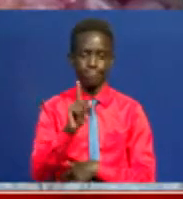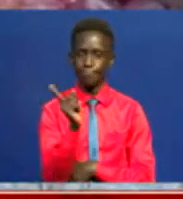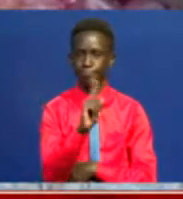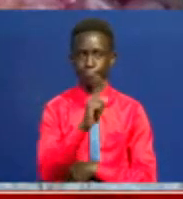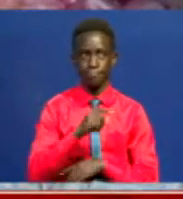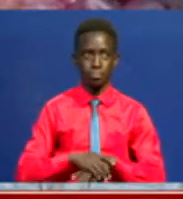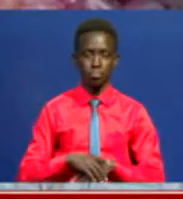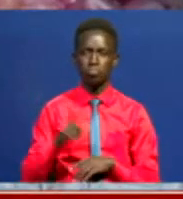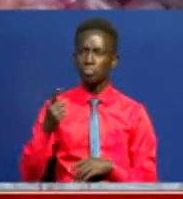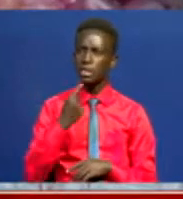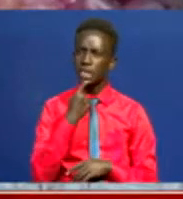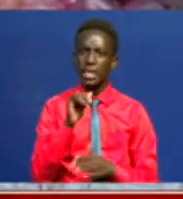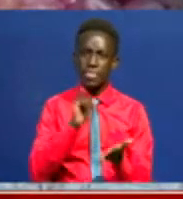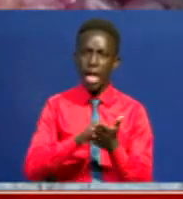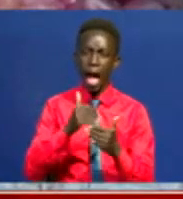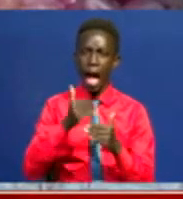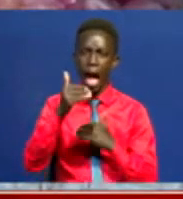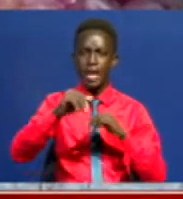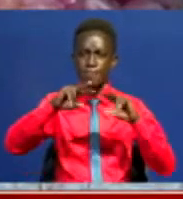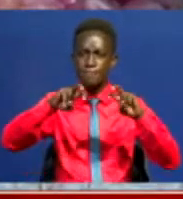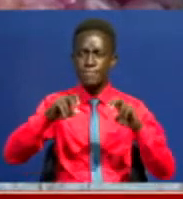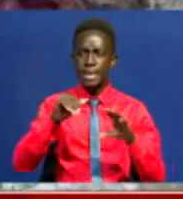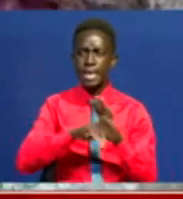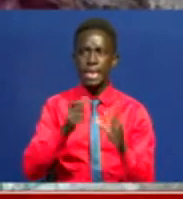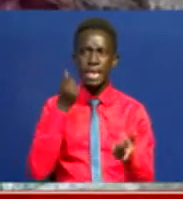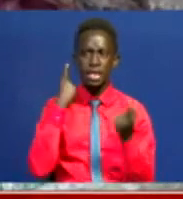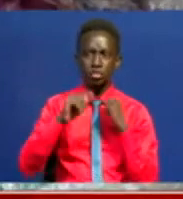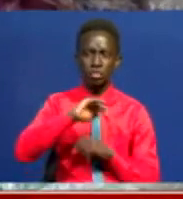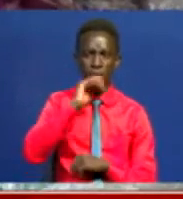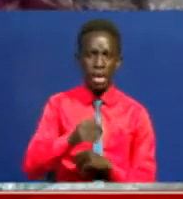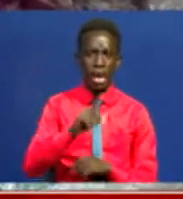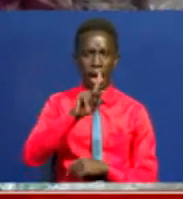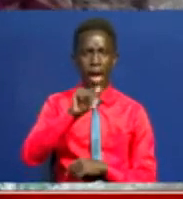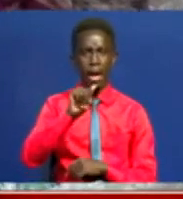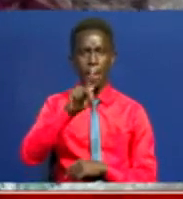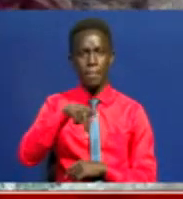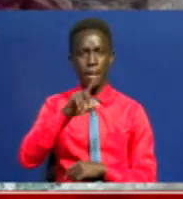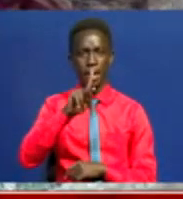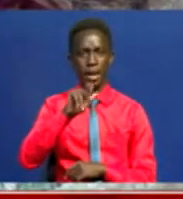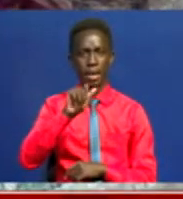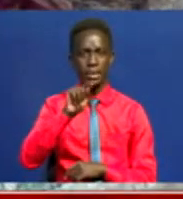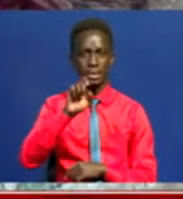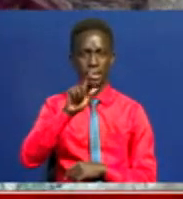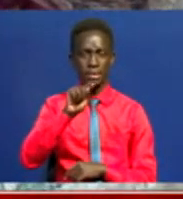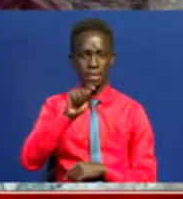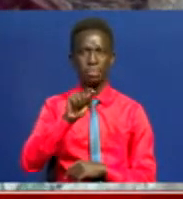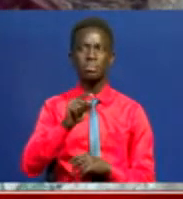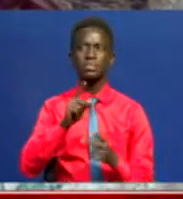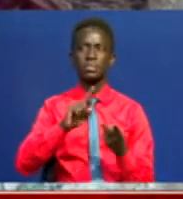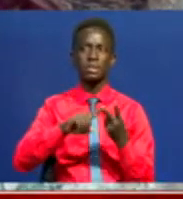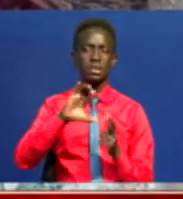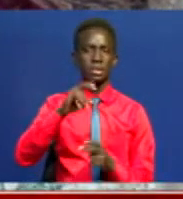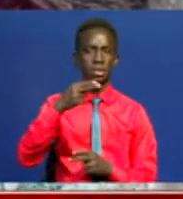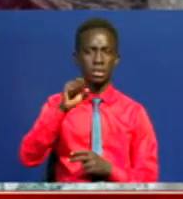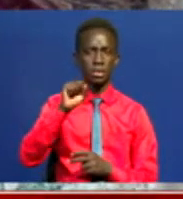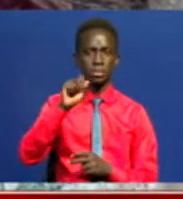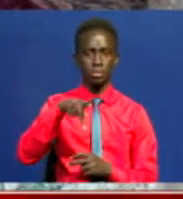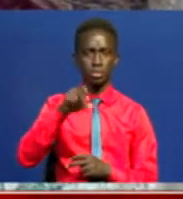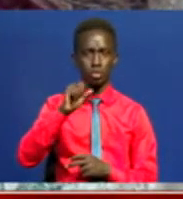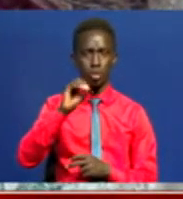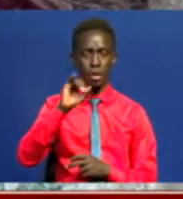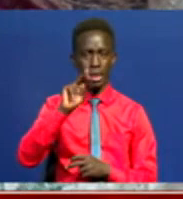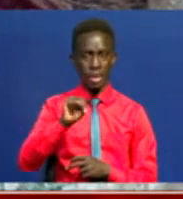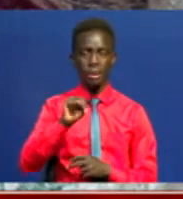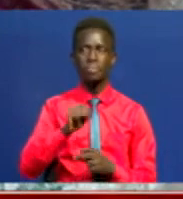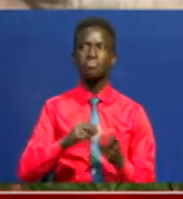25 agro-vets in Kericho Town, Kapkatet, Litein, Kapsoit and Chepsion, 22 of them passed the test,